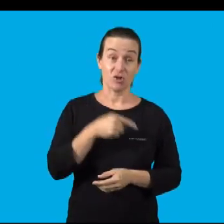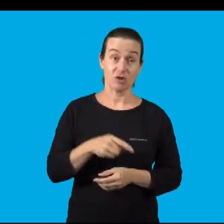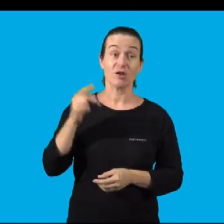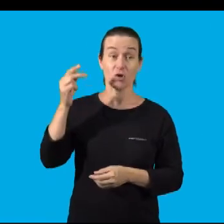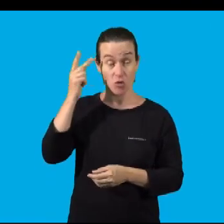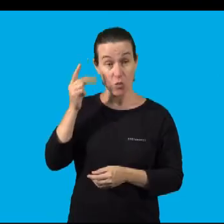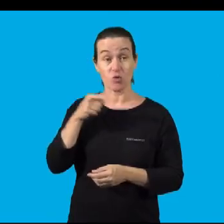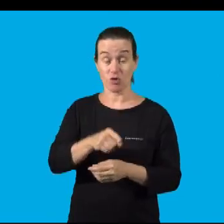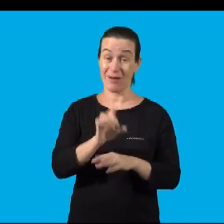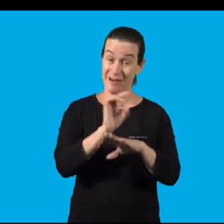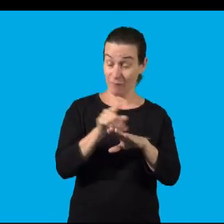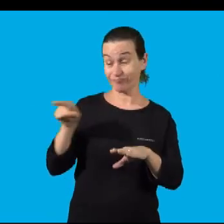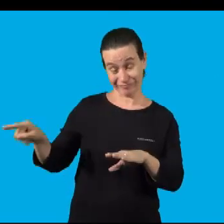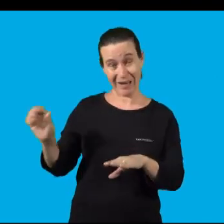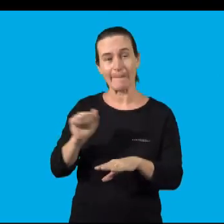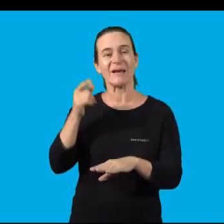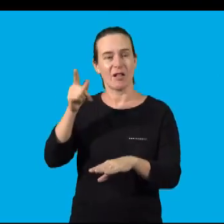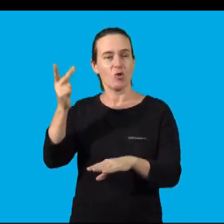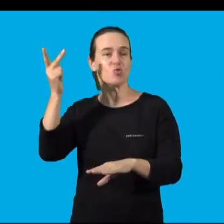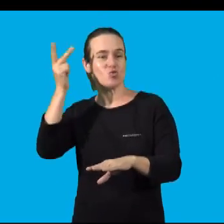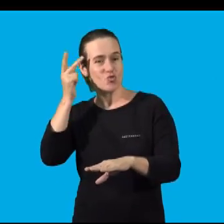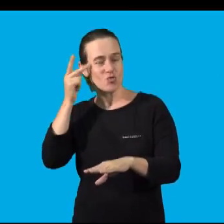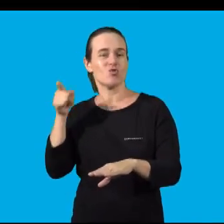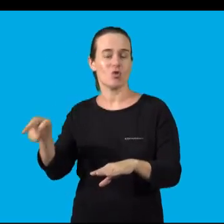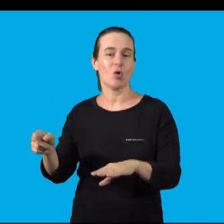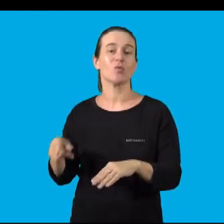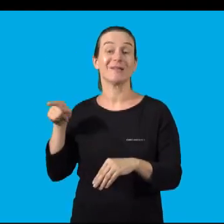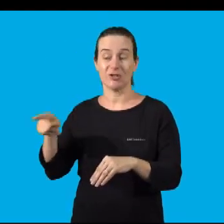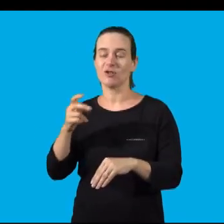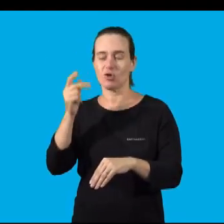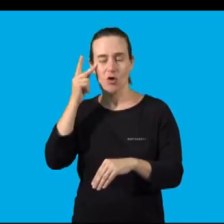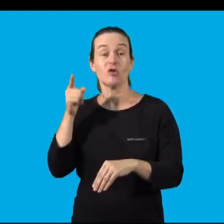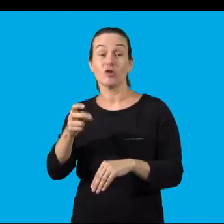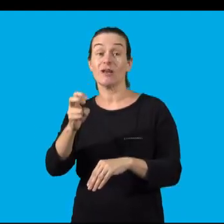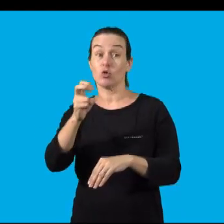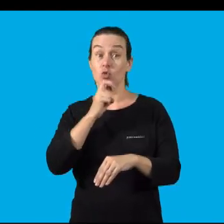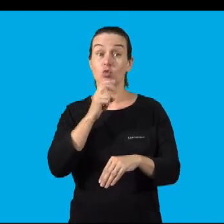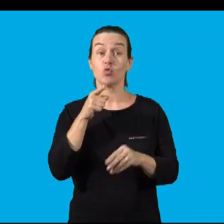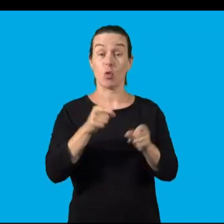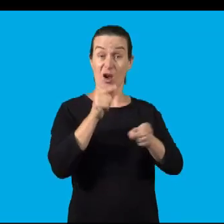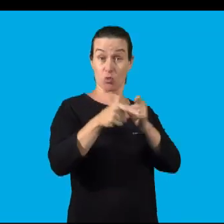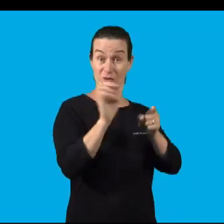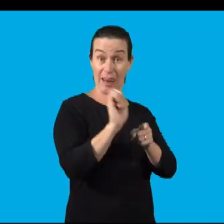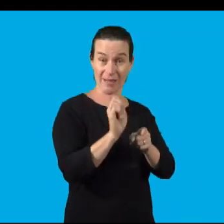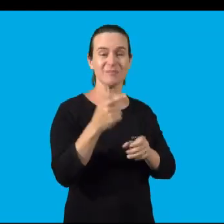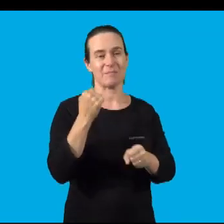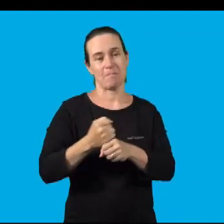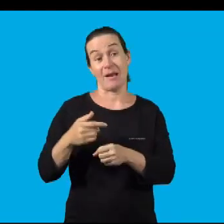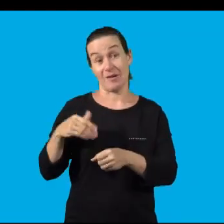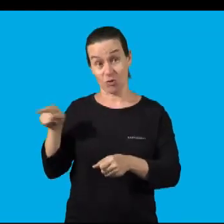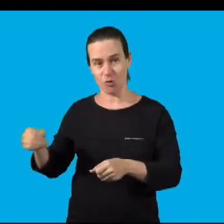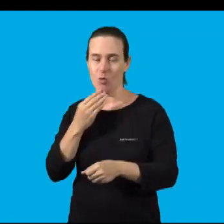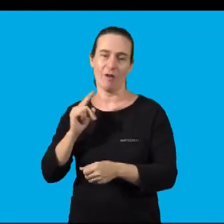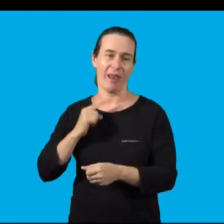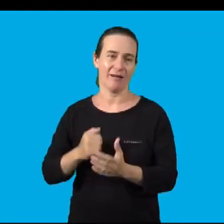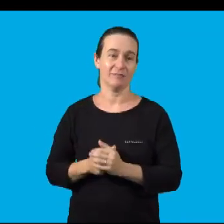that Abigail was aware of the puppet used to accuse Elizabeth of witchcraft was made by her, Mary.